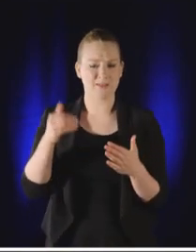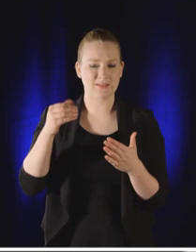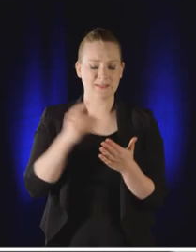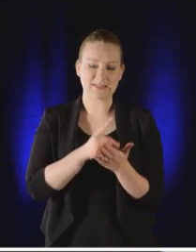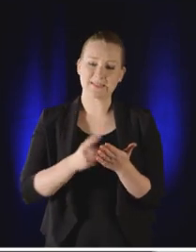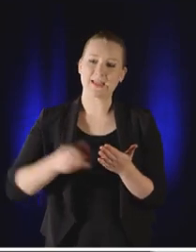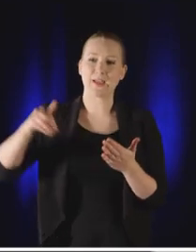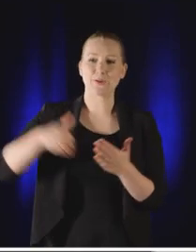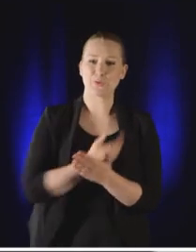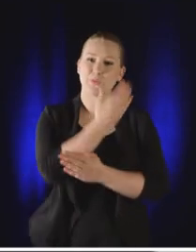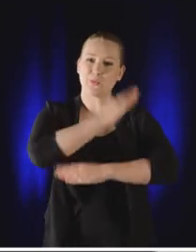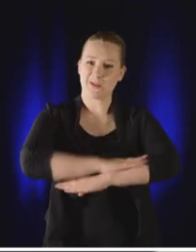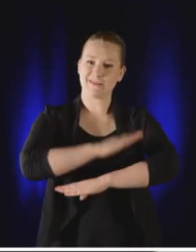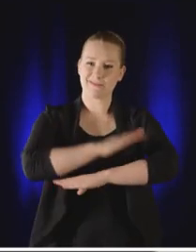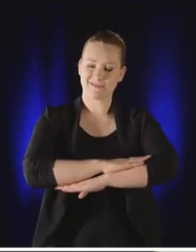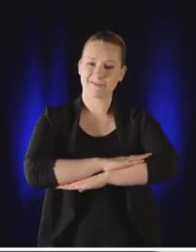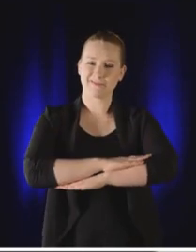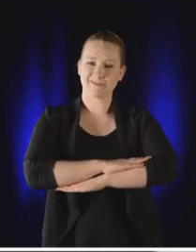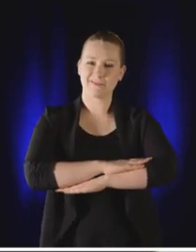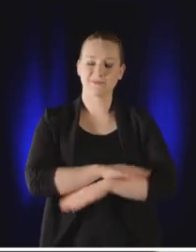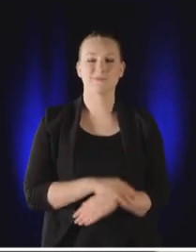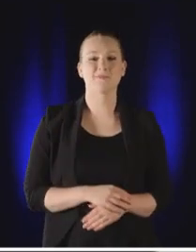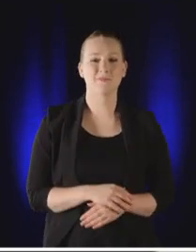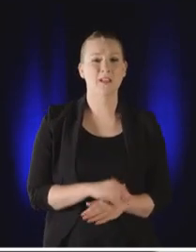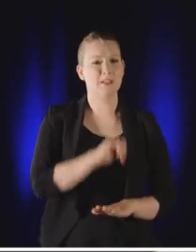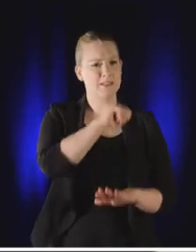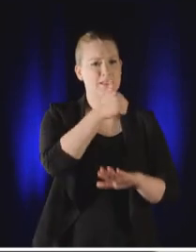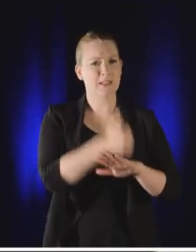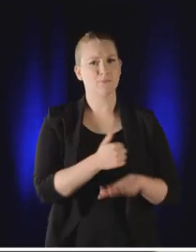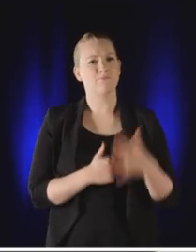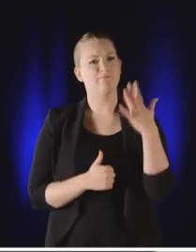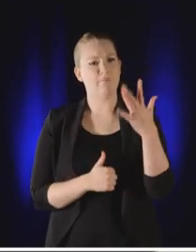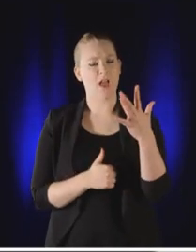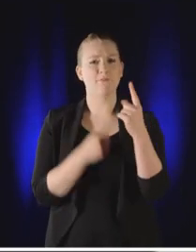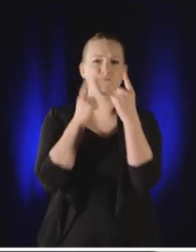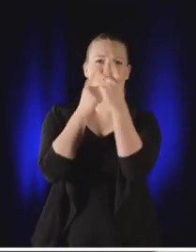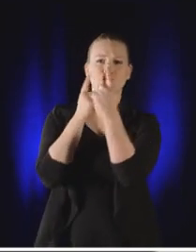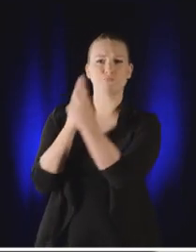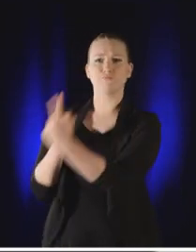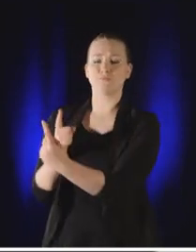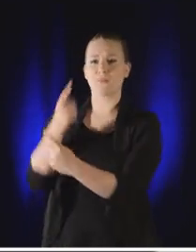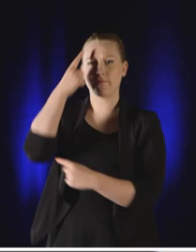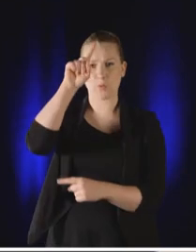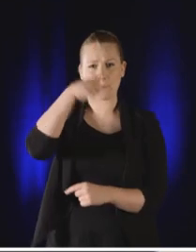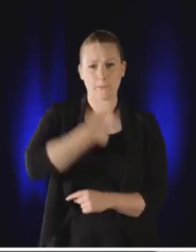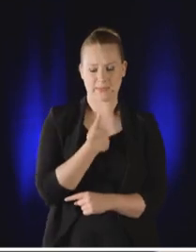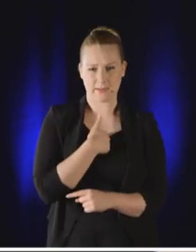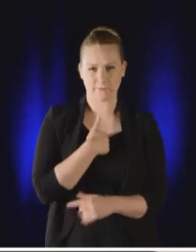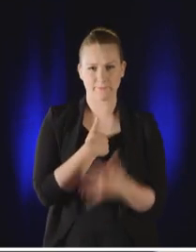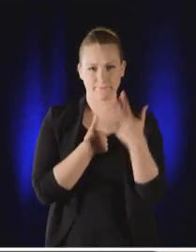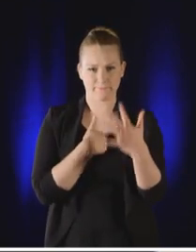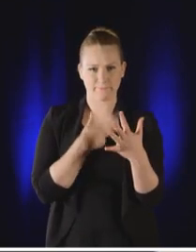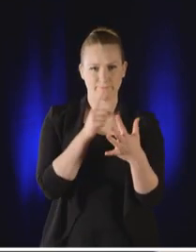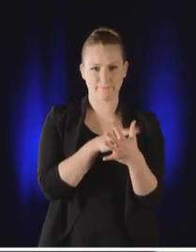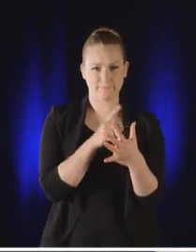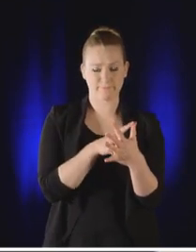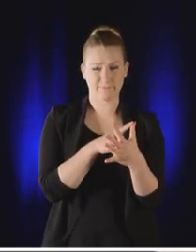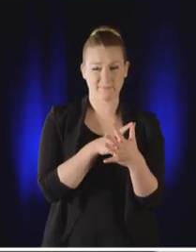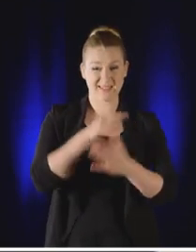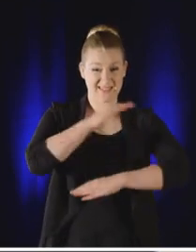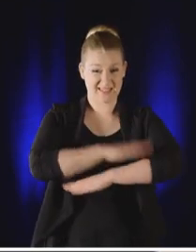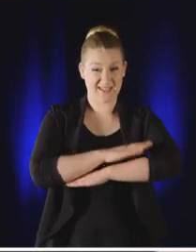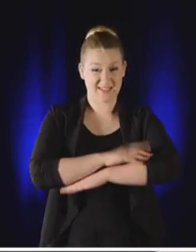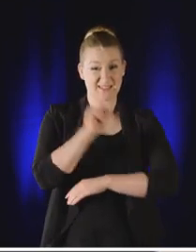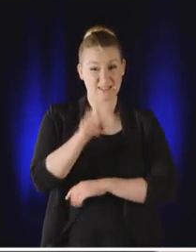student desks. To focus a goal for my redesign, I set 5 goals that I wanted to reach. First, the